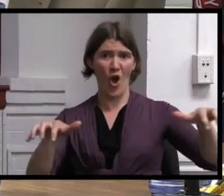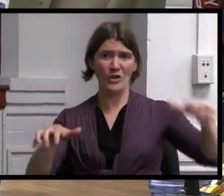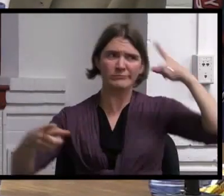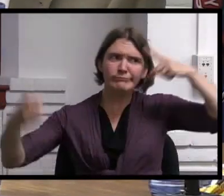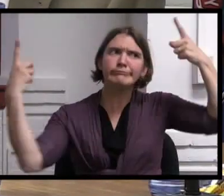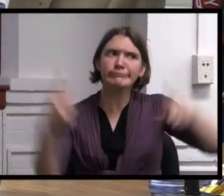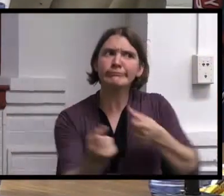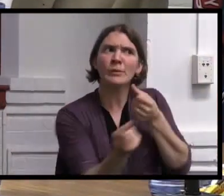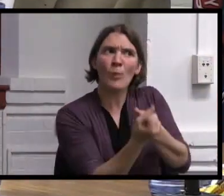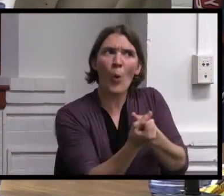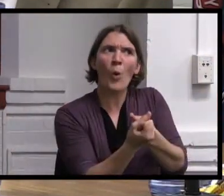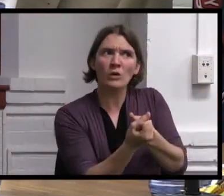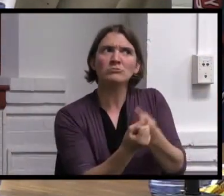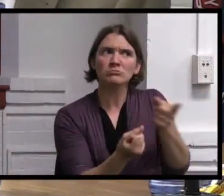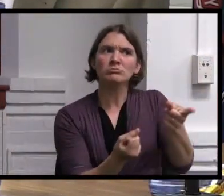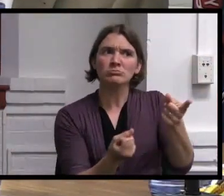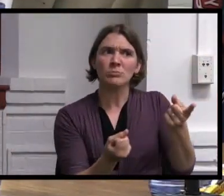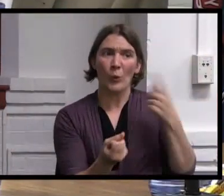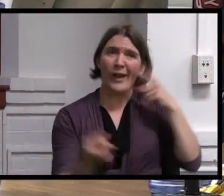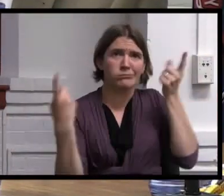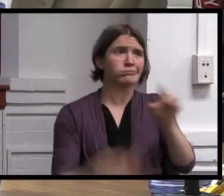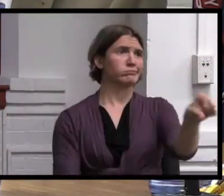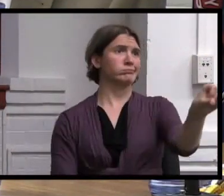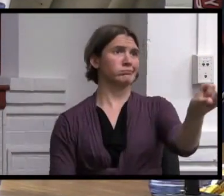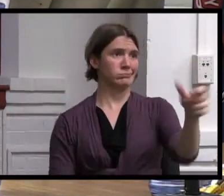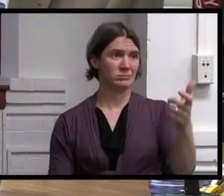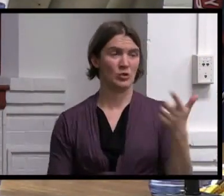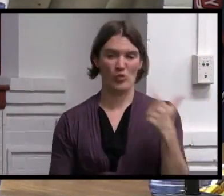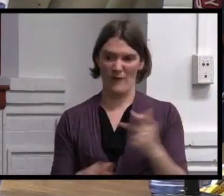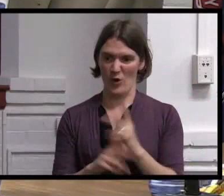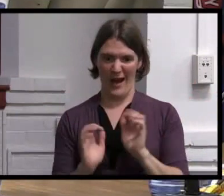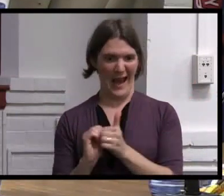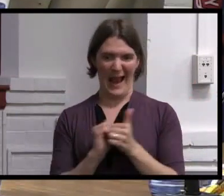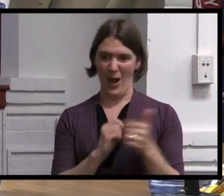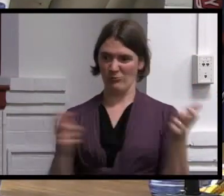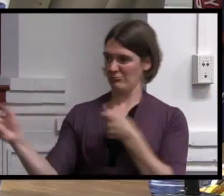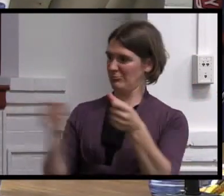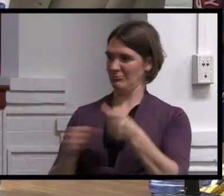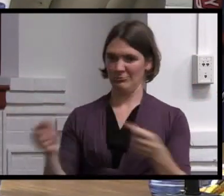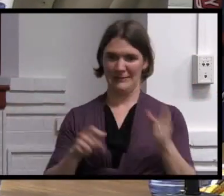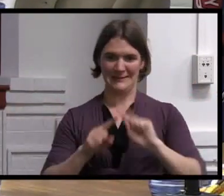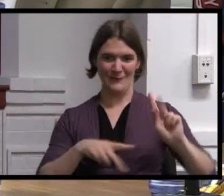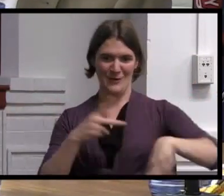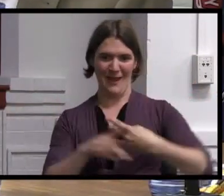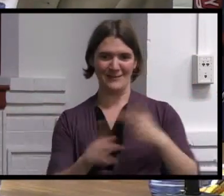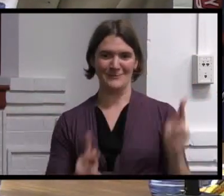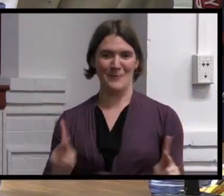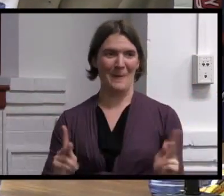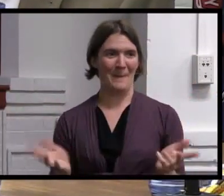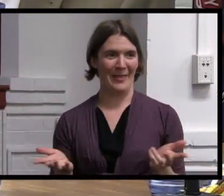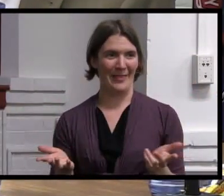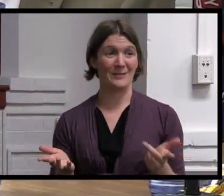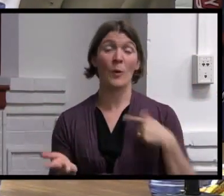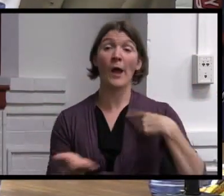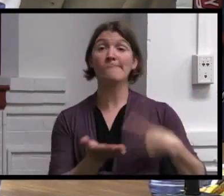the discussion here in this setting that evening, as well as in some communication I had with people following that meeting,